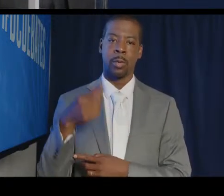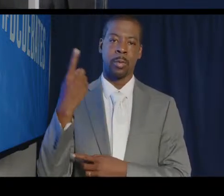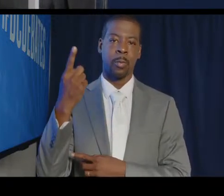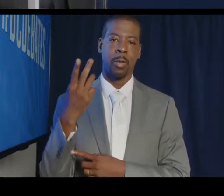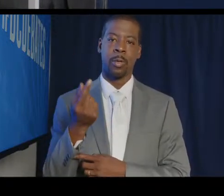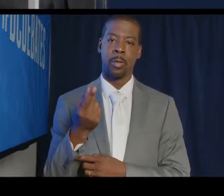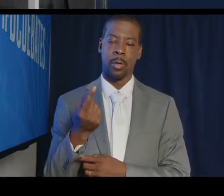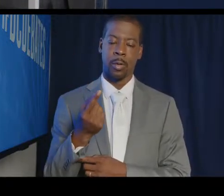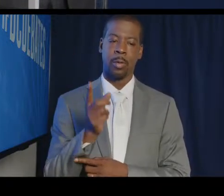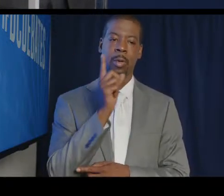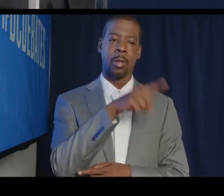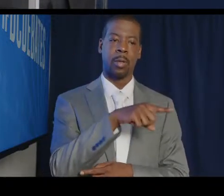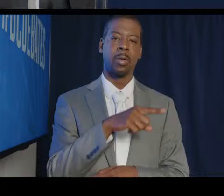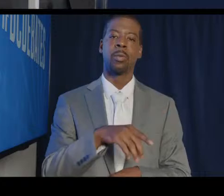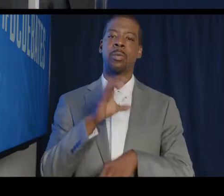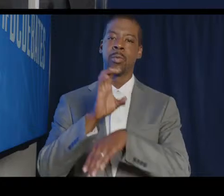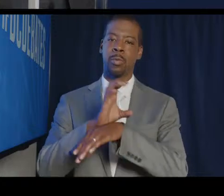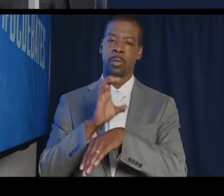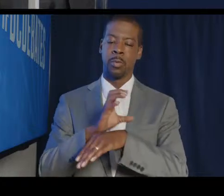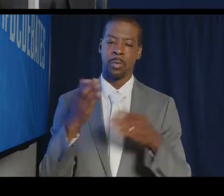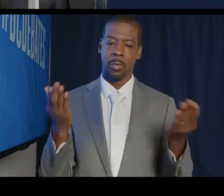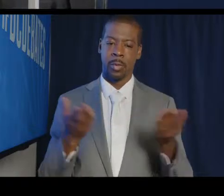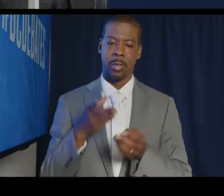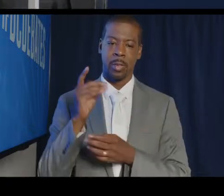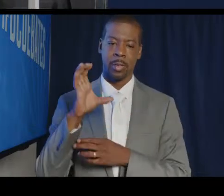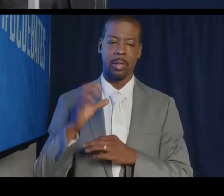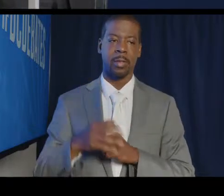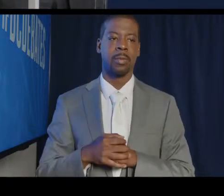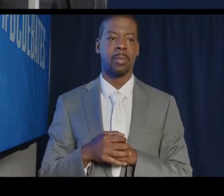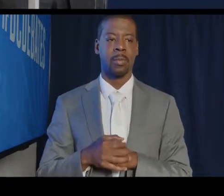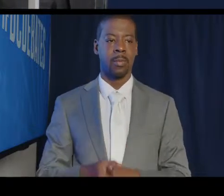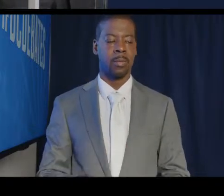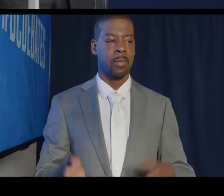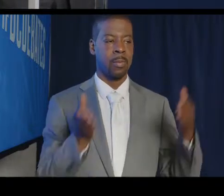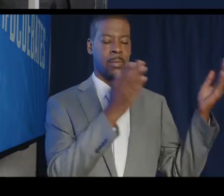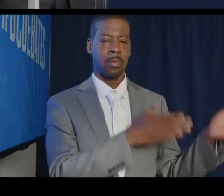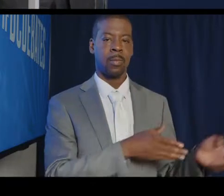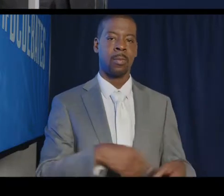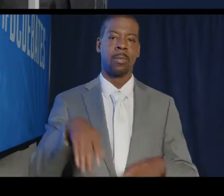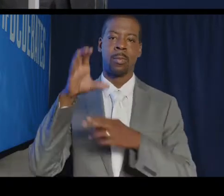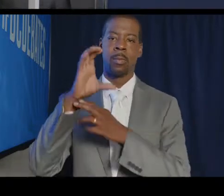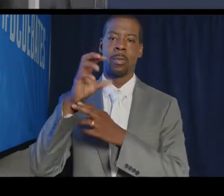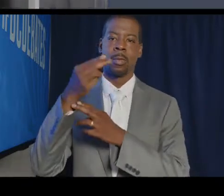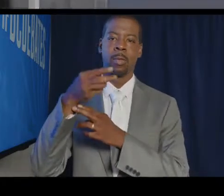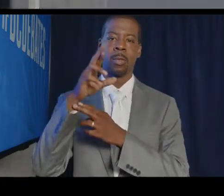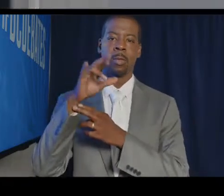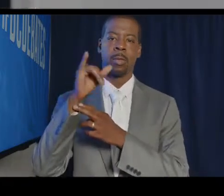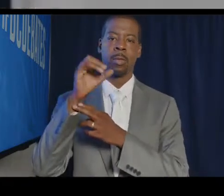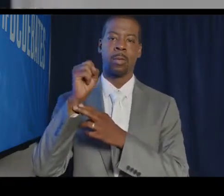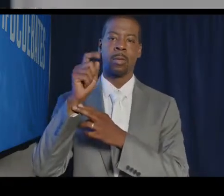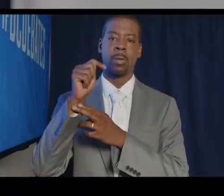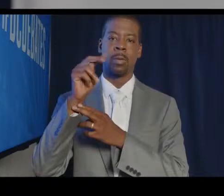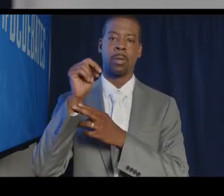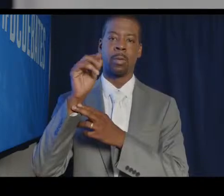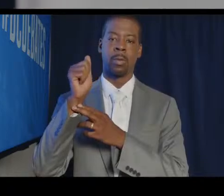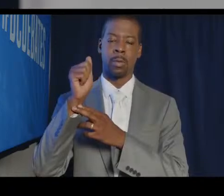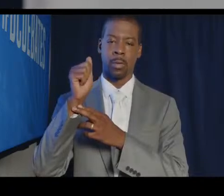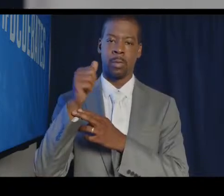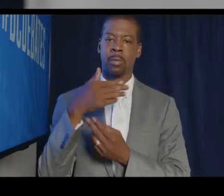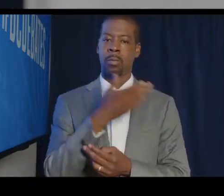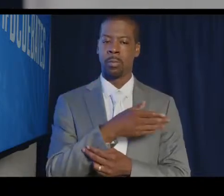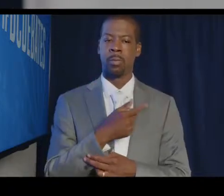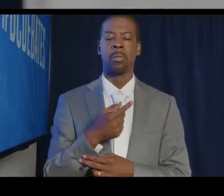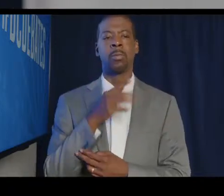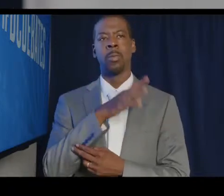Martin's Catholic Church. Now introducing at-large council member Christina Henderson. Her career has been guided by the principle that one zip code should